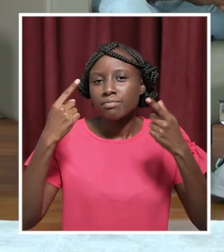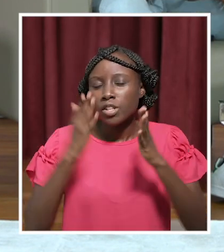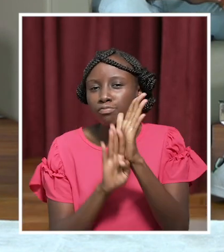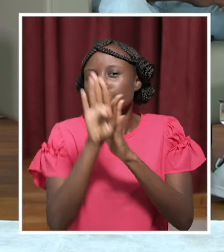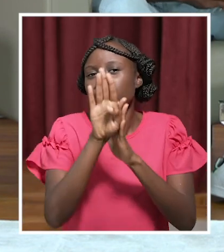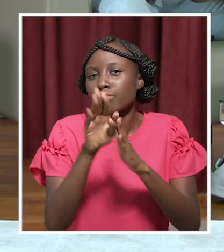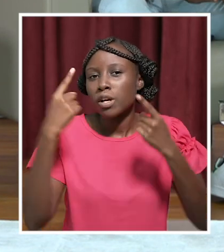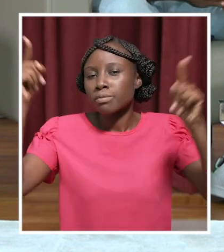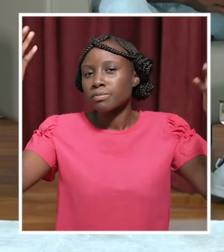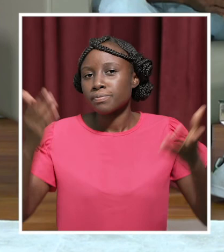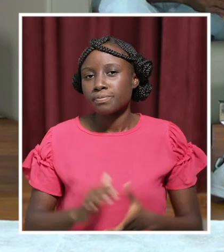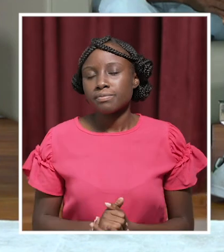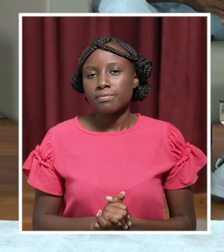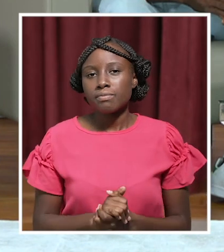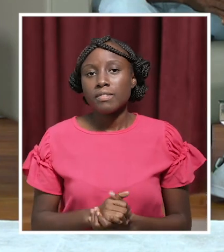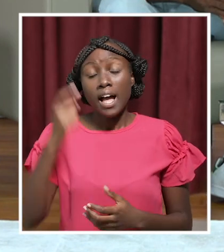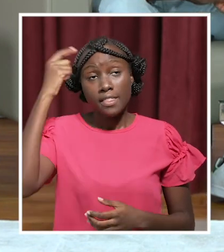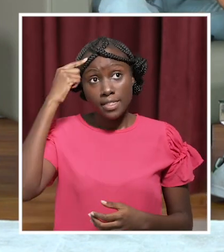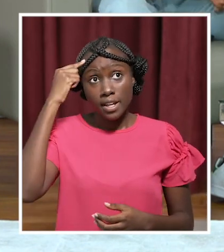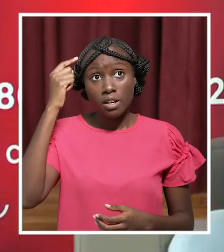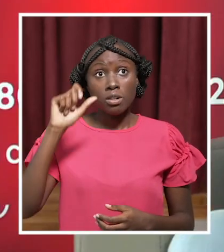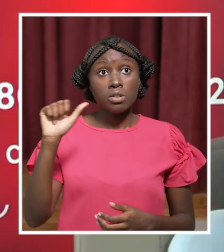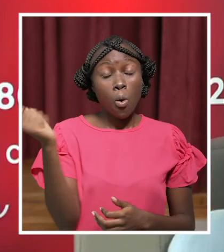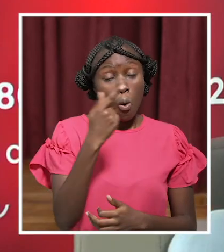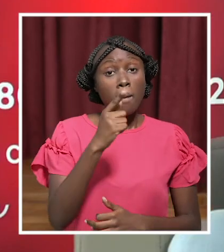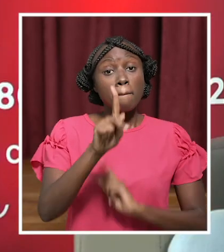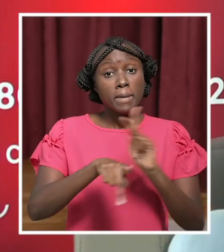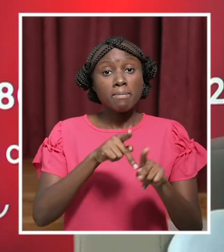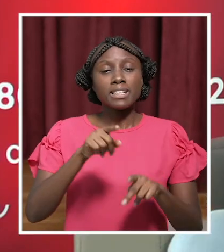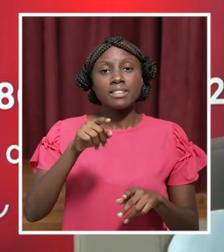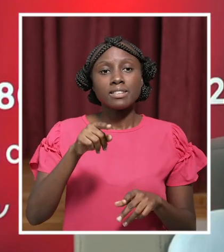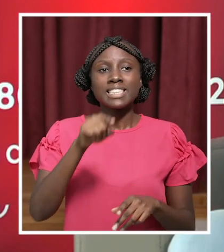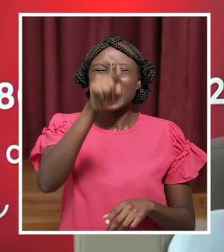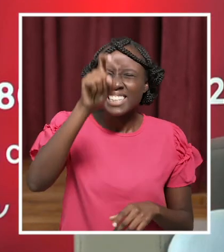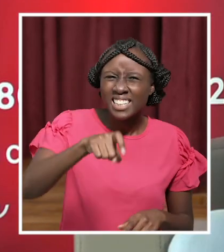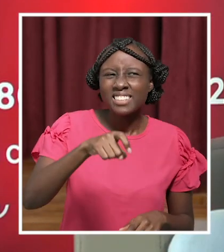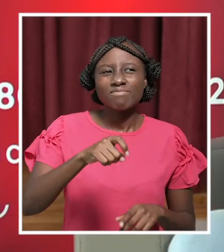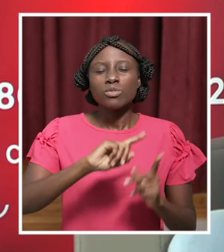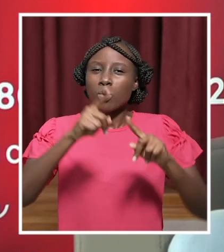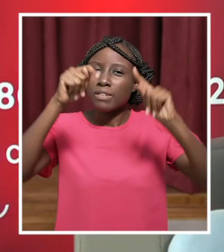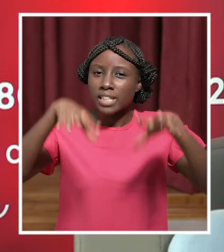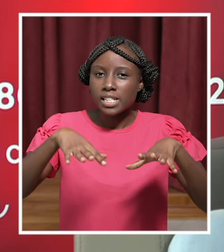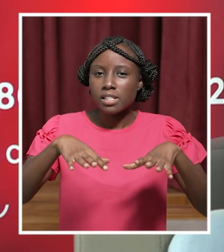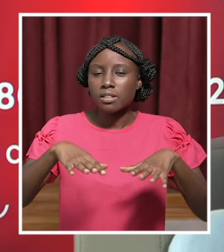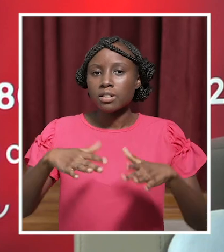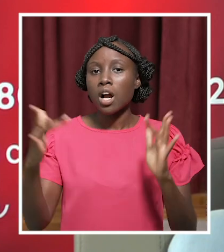think, first of all, people need to get diagnosed. We can't say that enough. So again, go to our